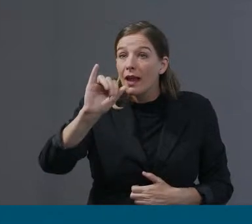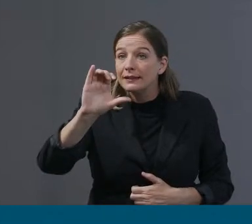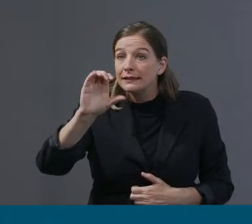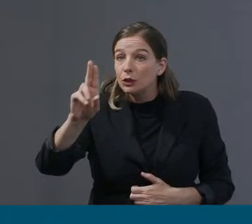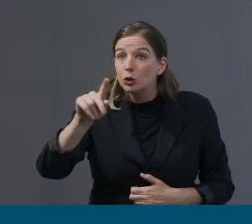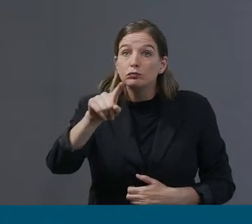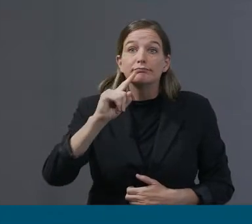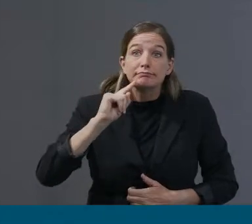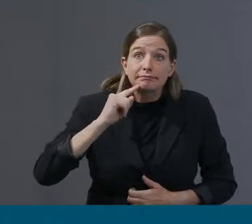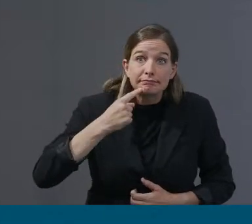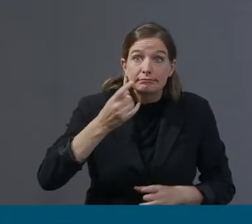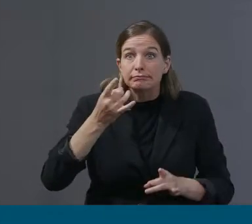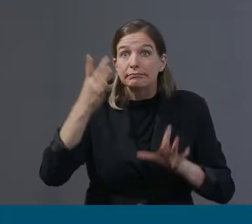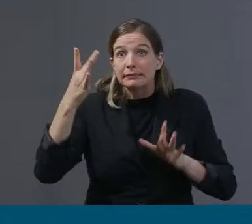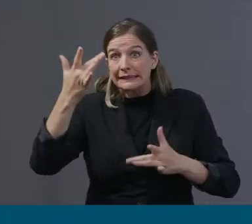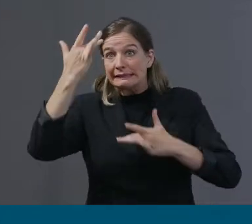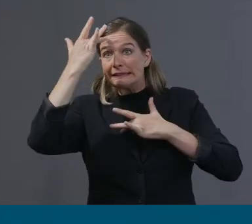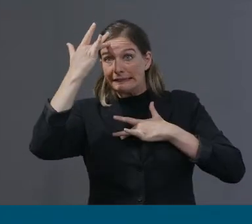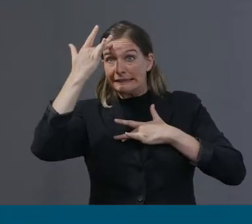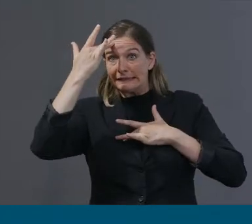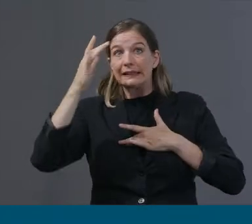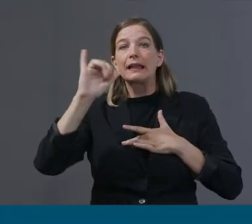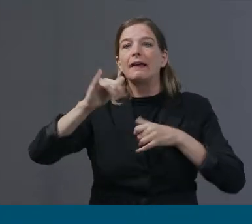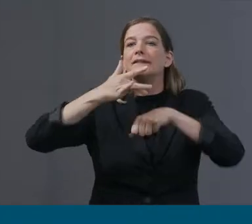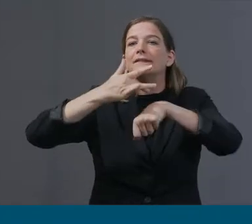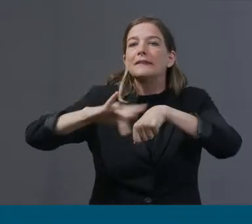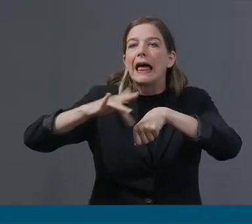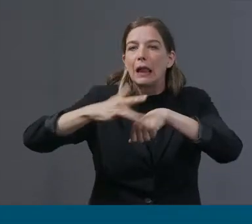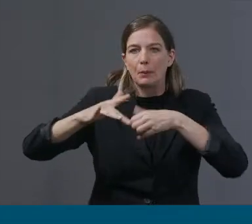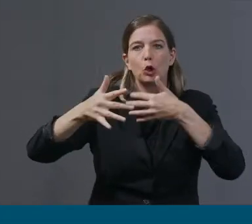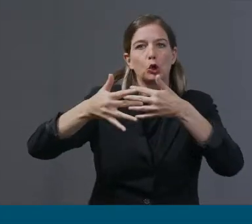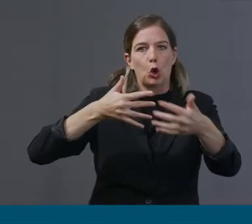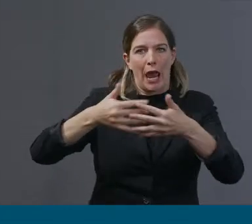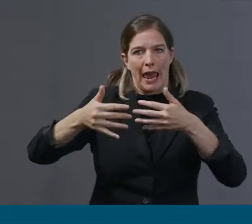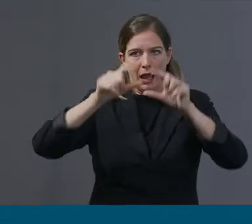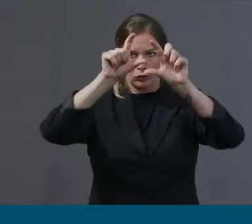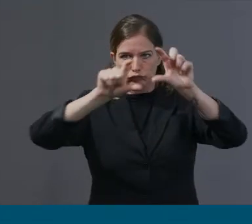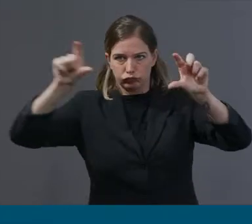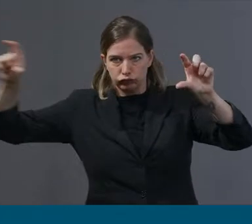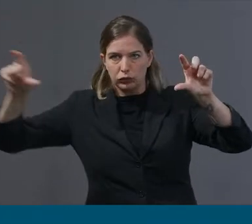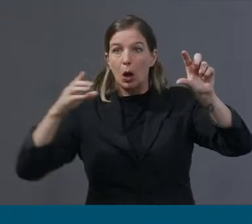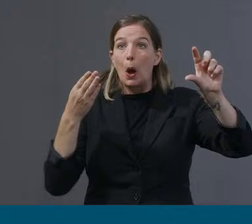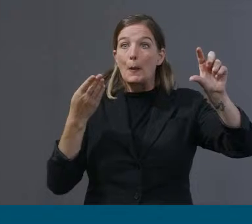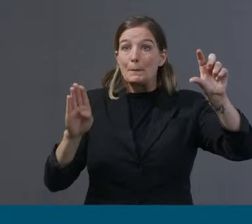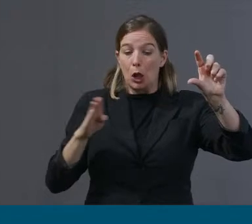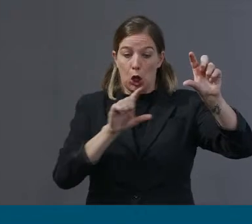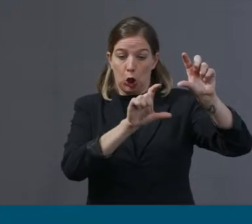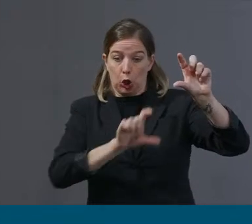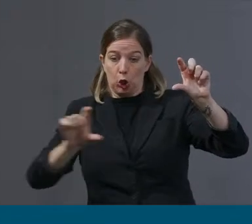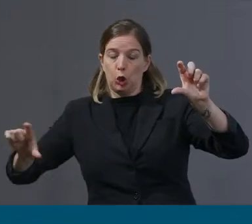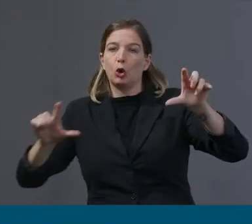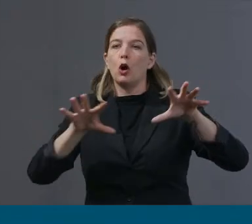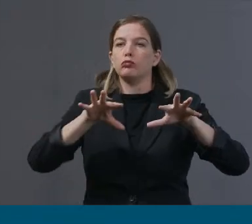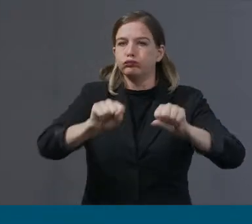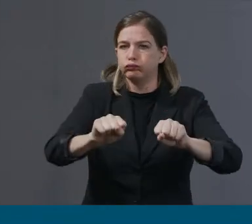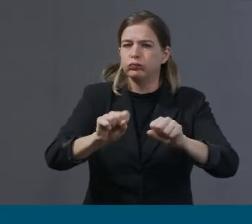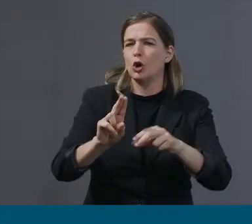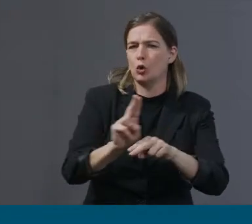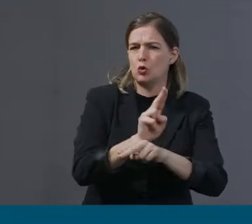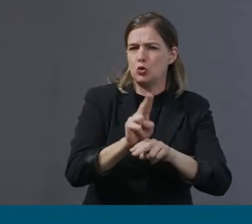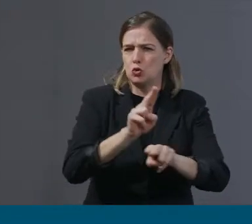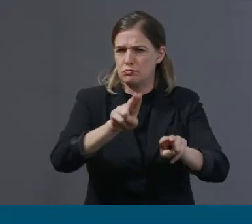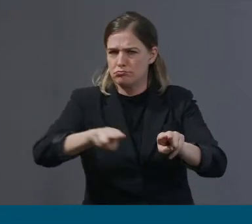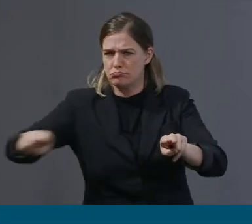gray and beds in use in blue. If you overlay COVID-19